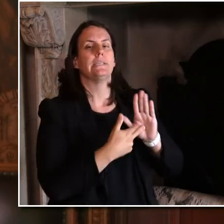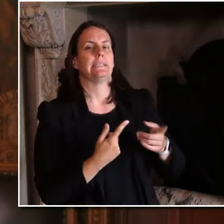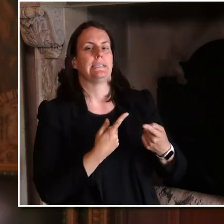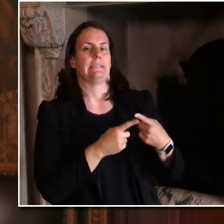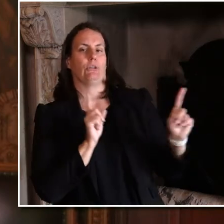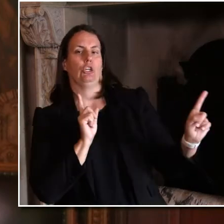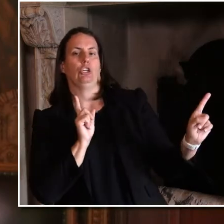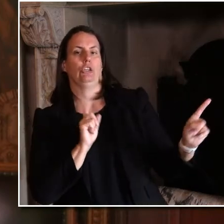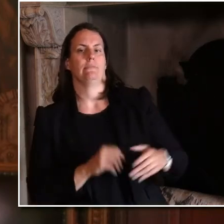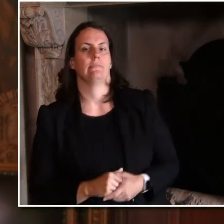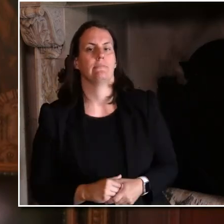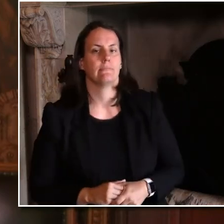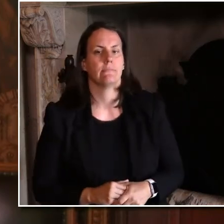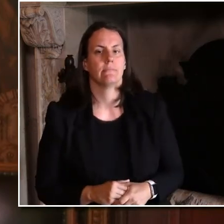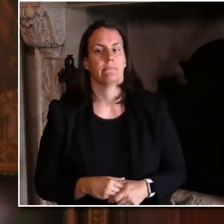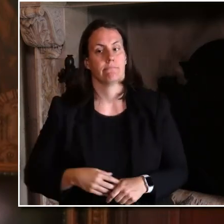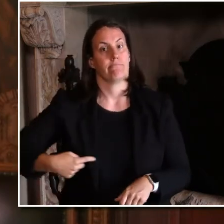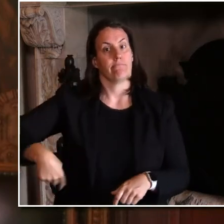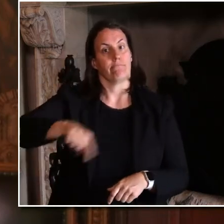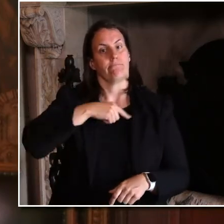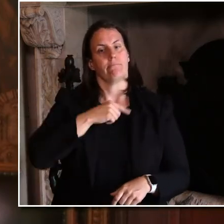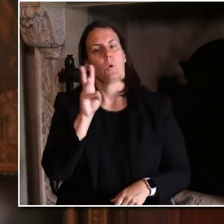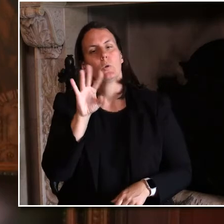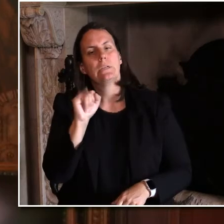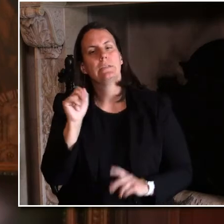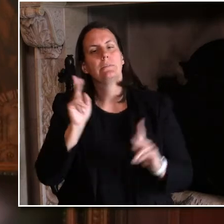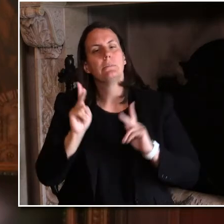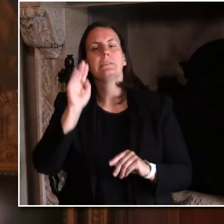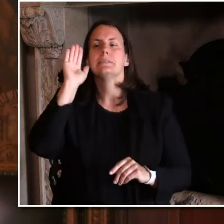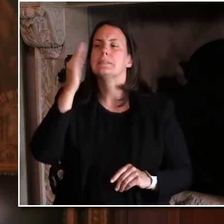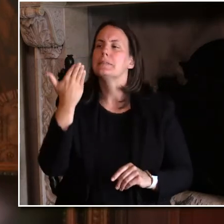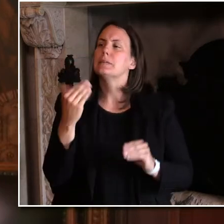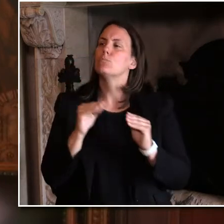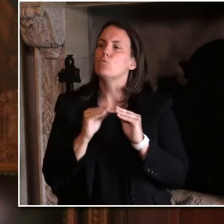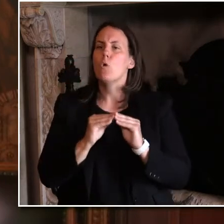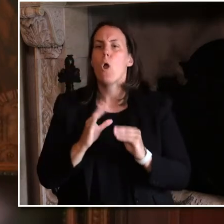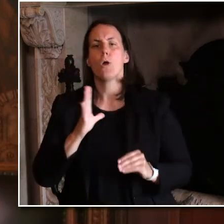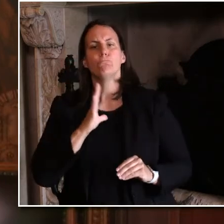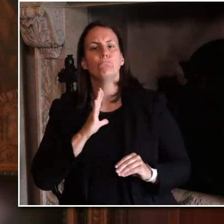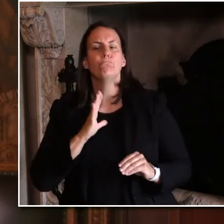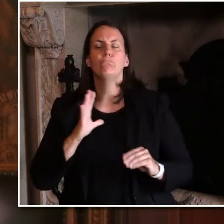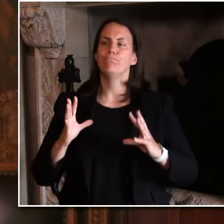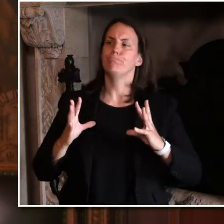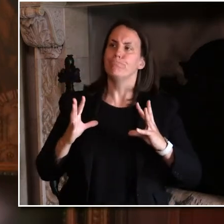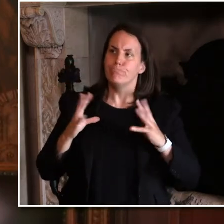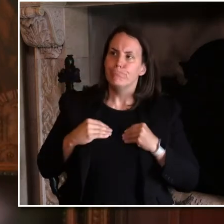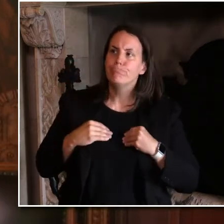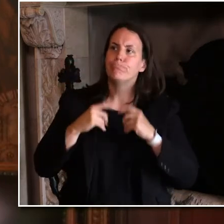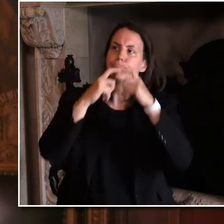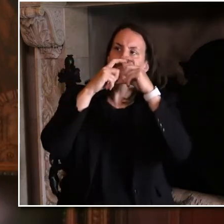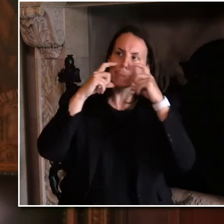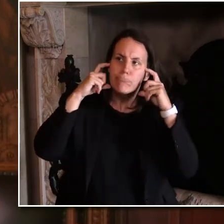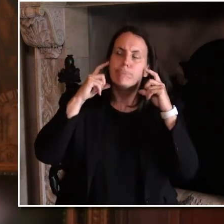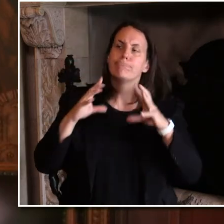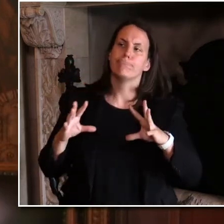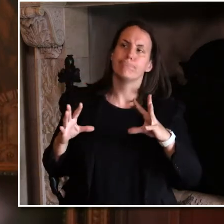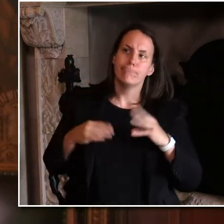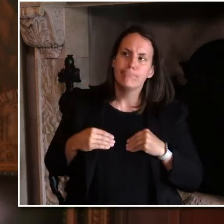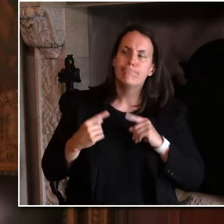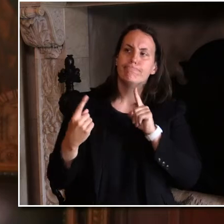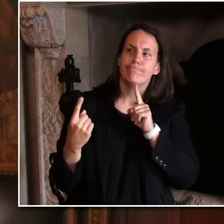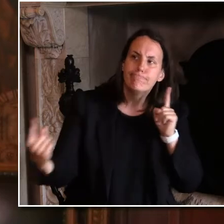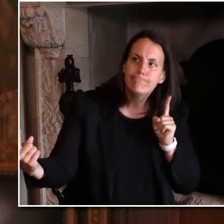that adopting these infection prevention strategies like wearing masks in public and maintaining physical distancing in